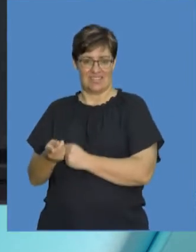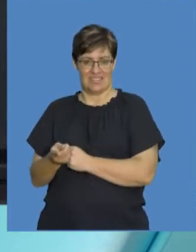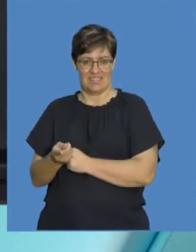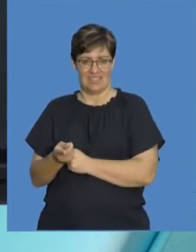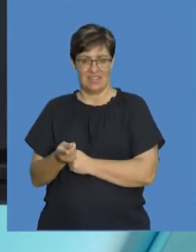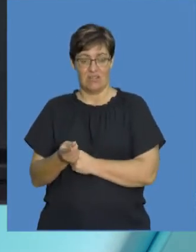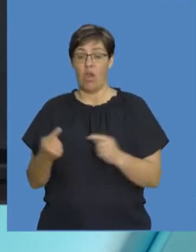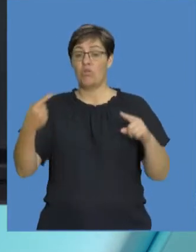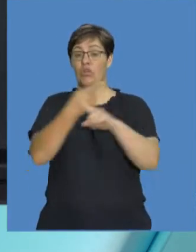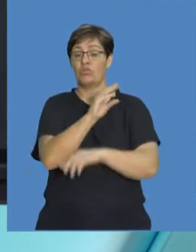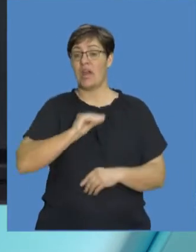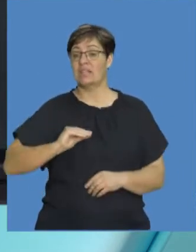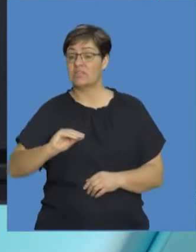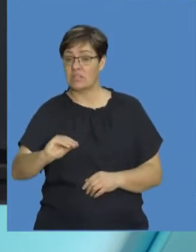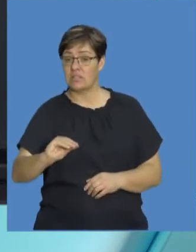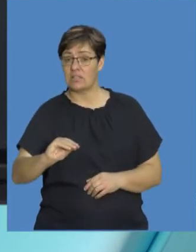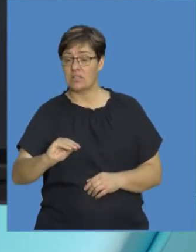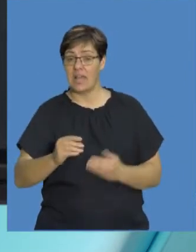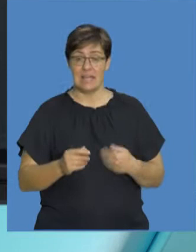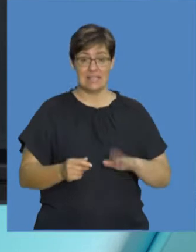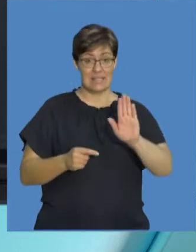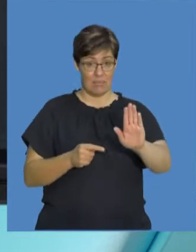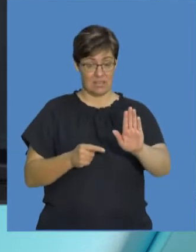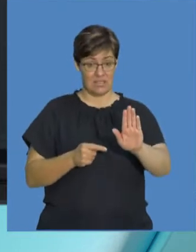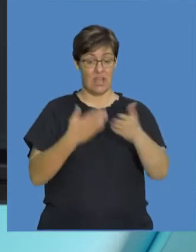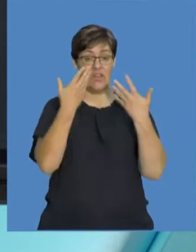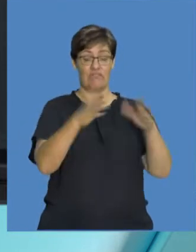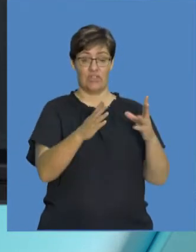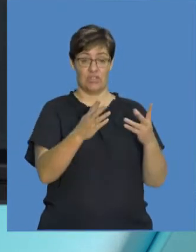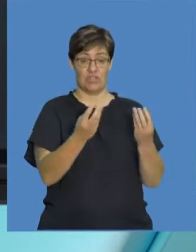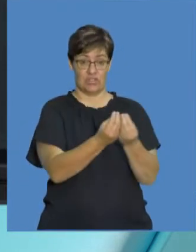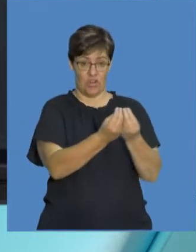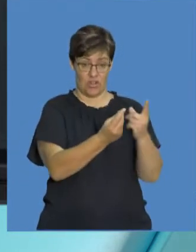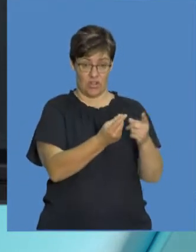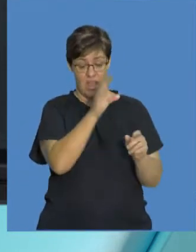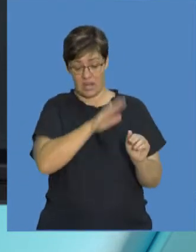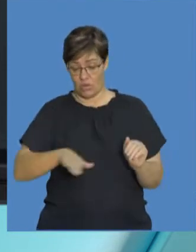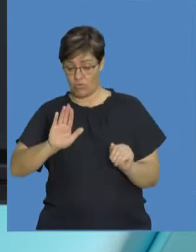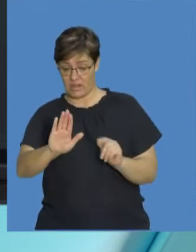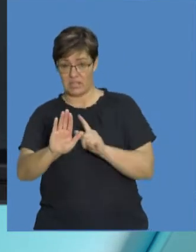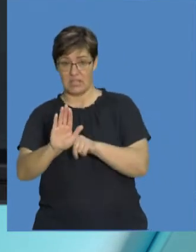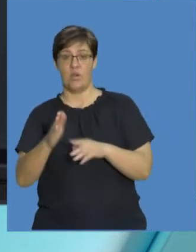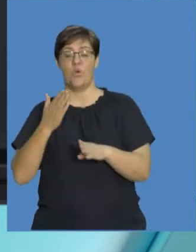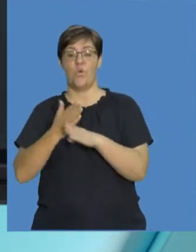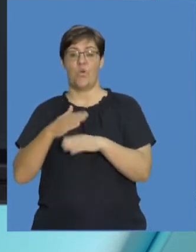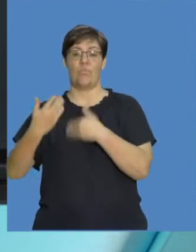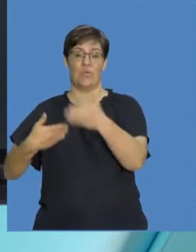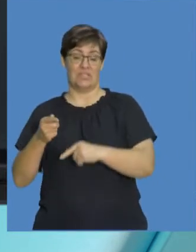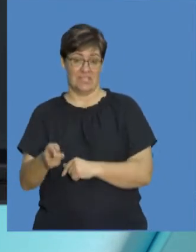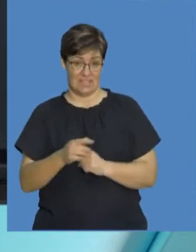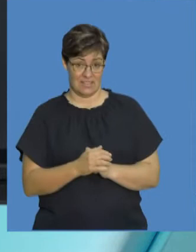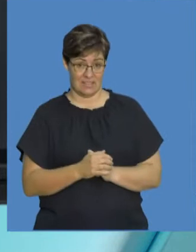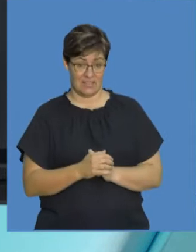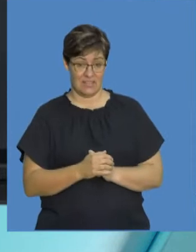contra entry for that one would be a debit to finished goods and a credit to work in